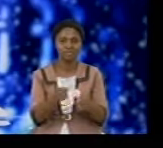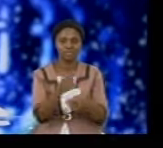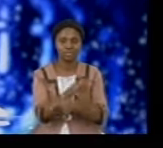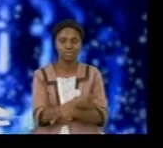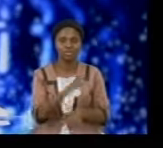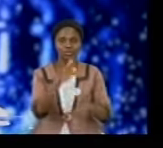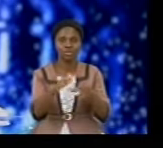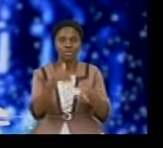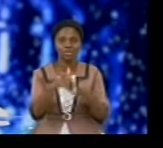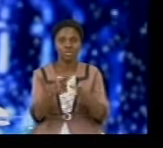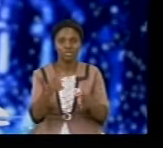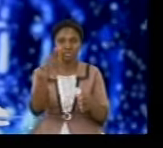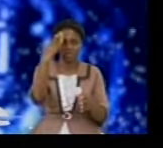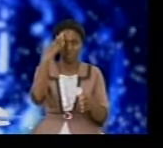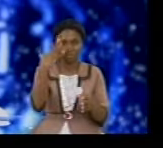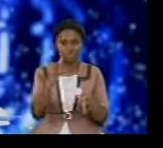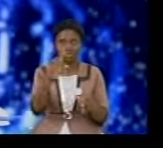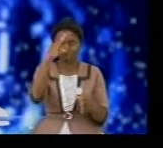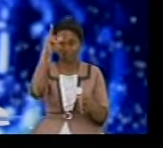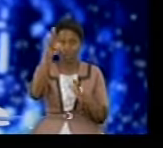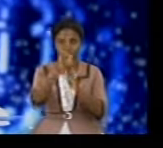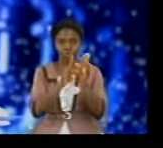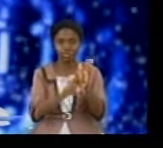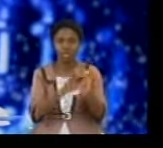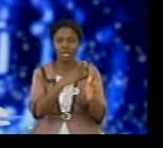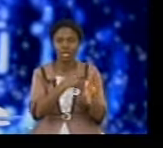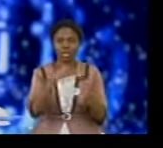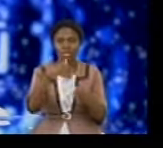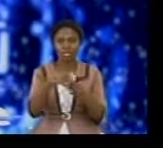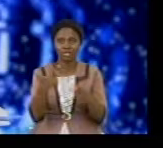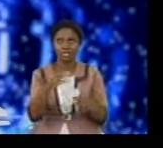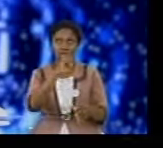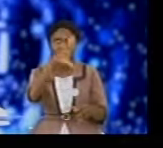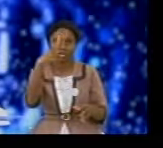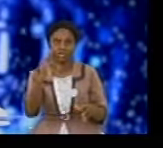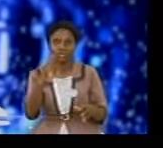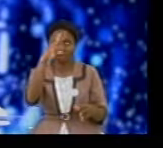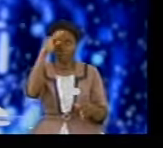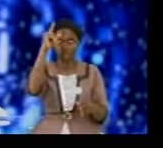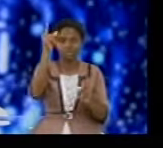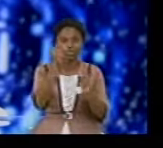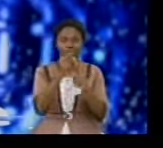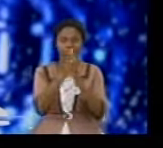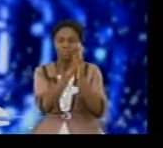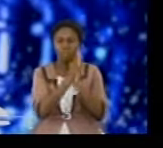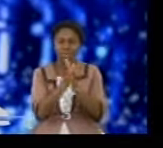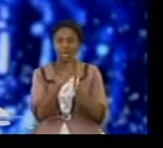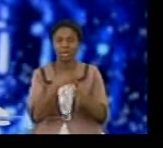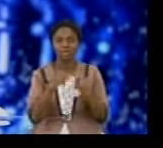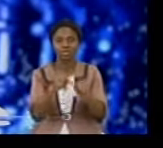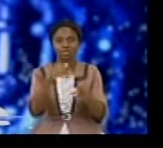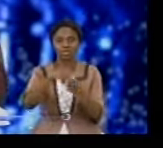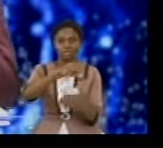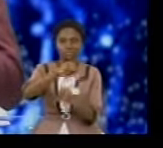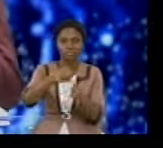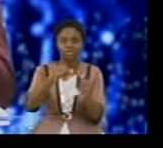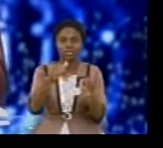light of His word, praying and continuing in fellowship in the gospel. Now, look up.